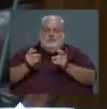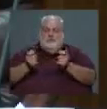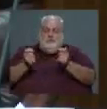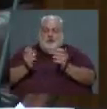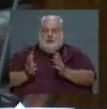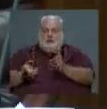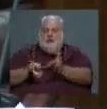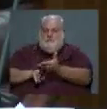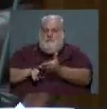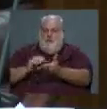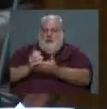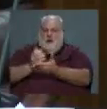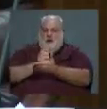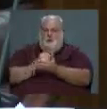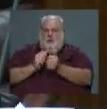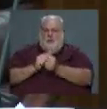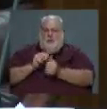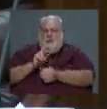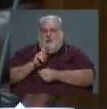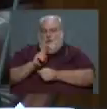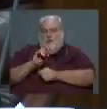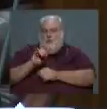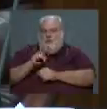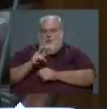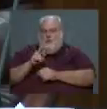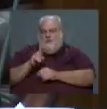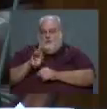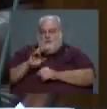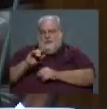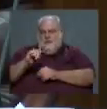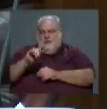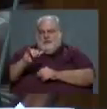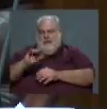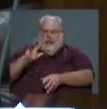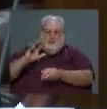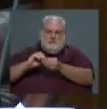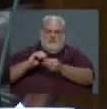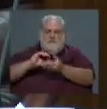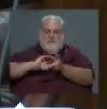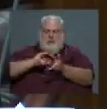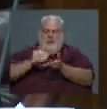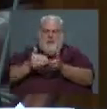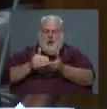Manager to enter into a contract with River City Hydraulic Company in the total amount of